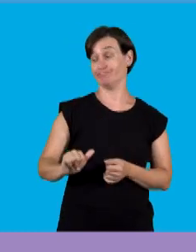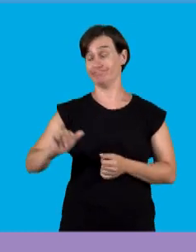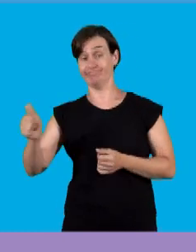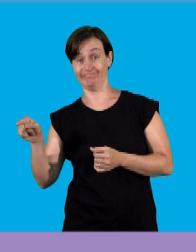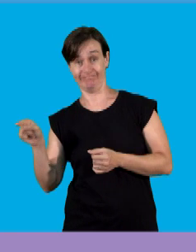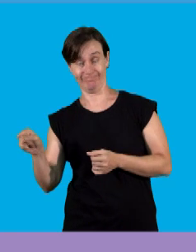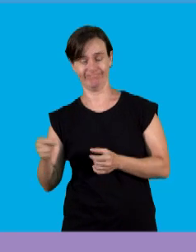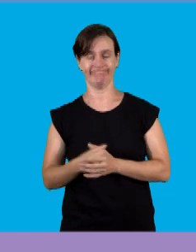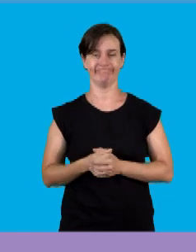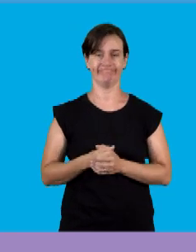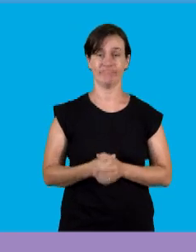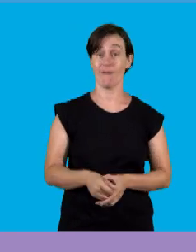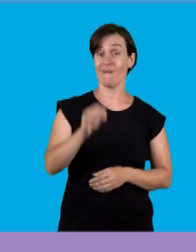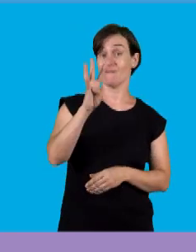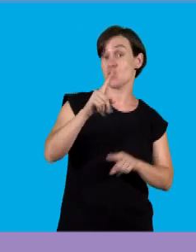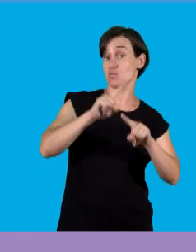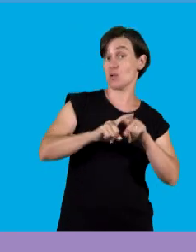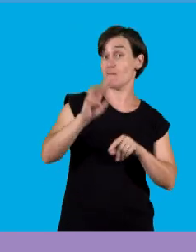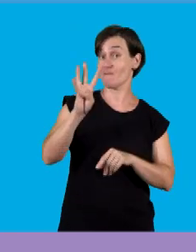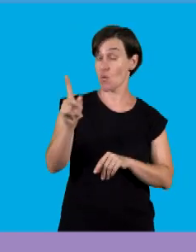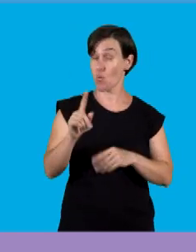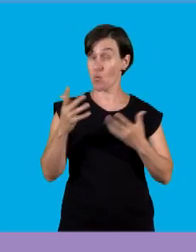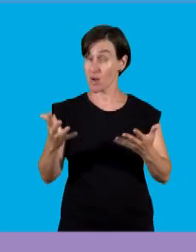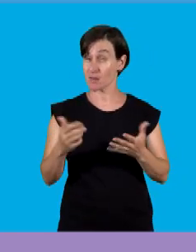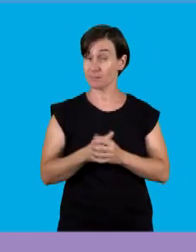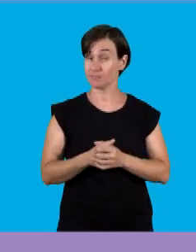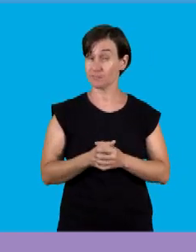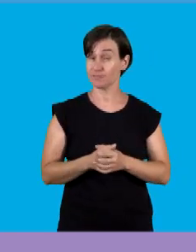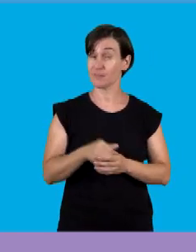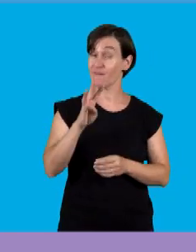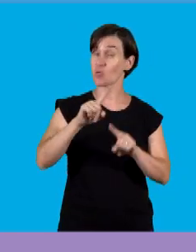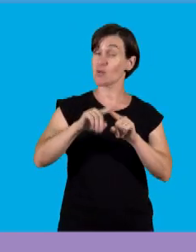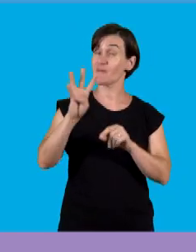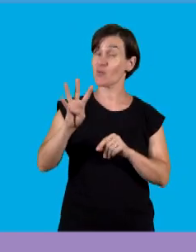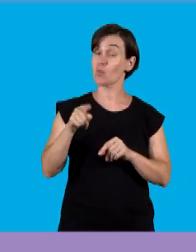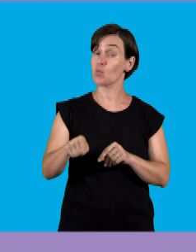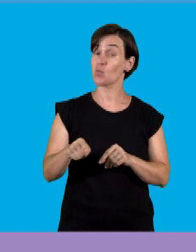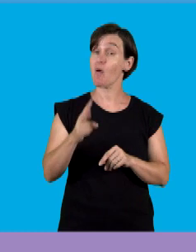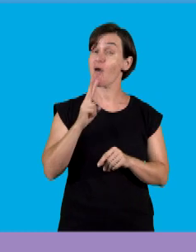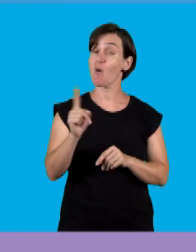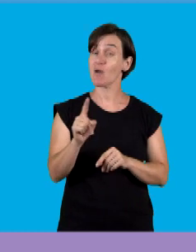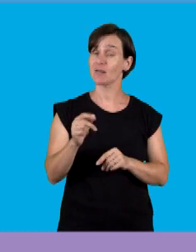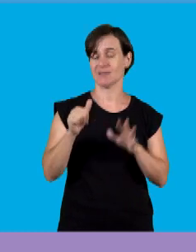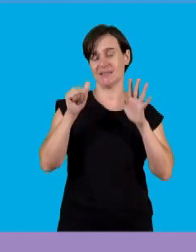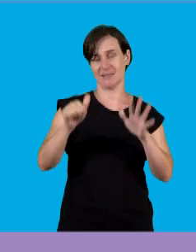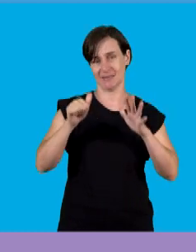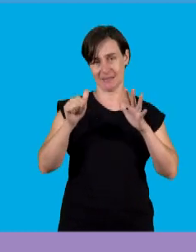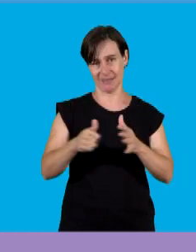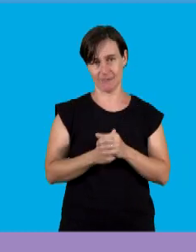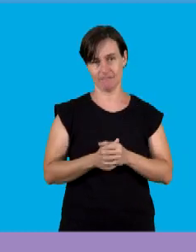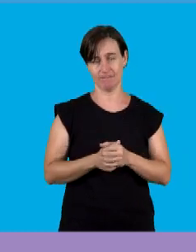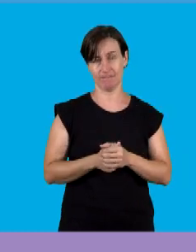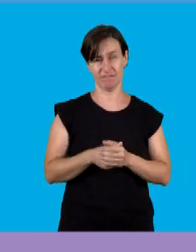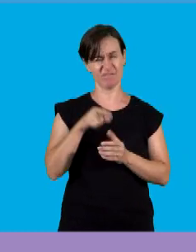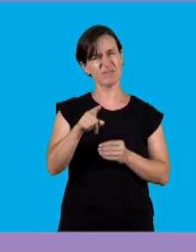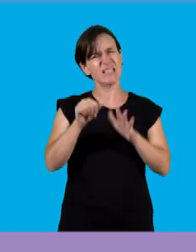our right hand side? Now we have 4 multiplied by 4. Now 4 multiplied by 4, that gives us a 16.